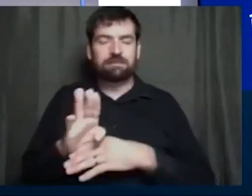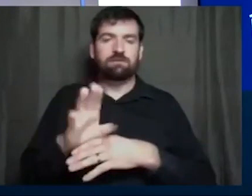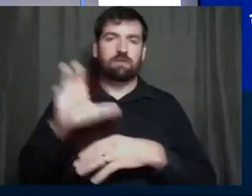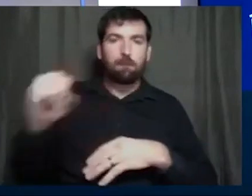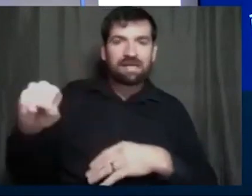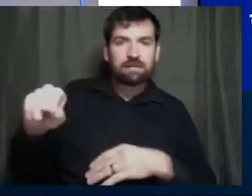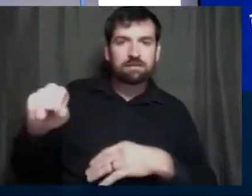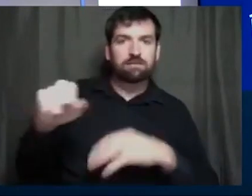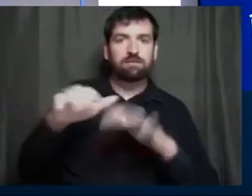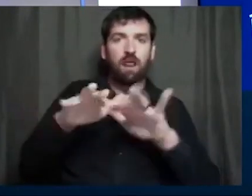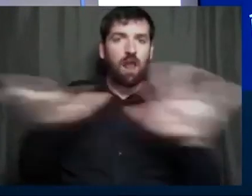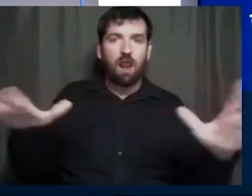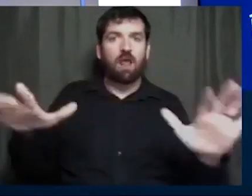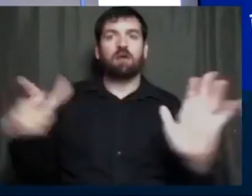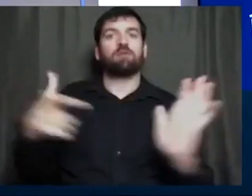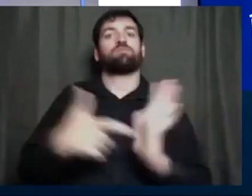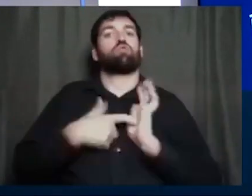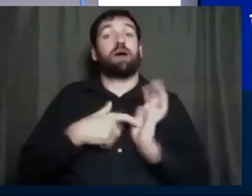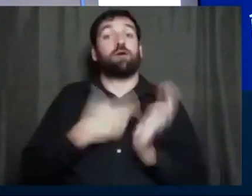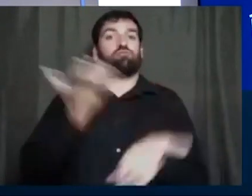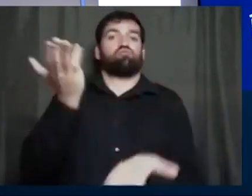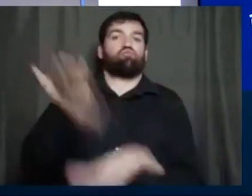of vaccination?